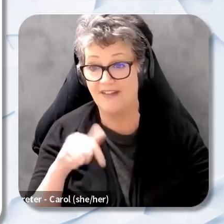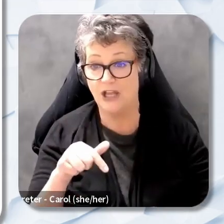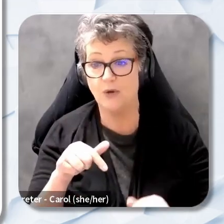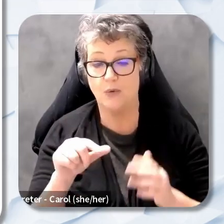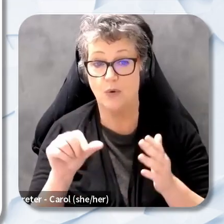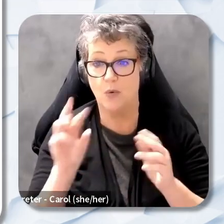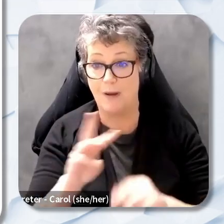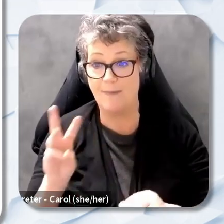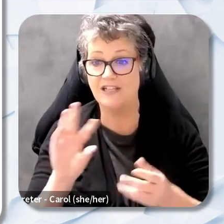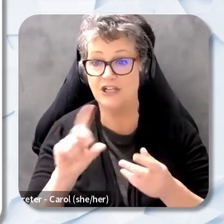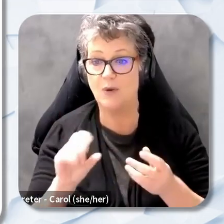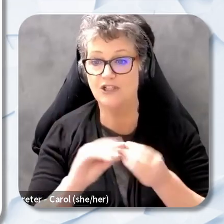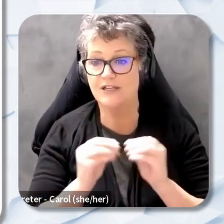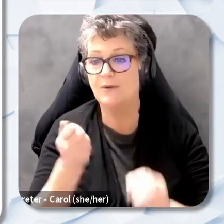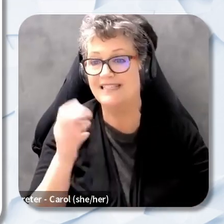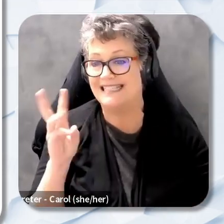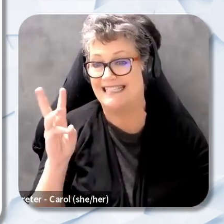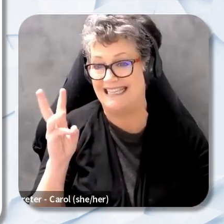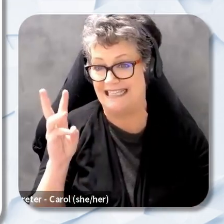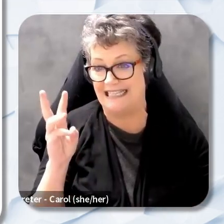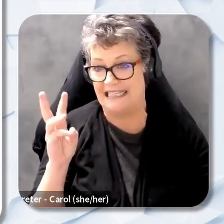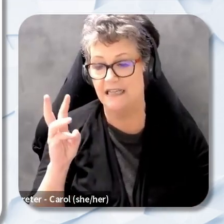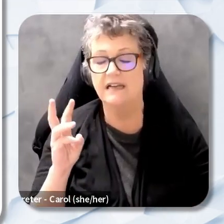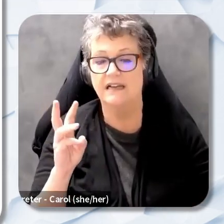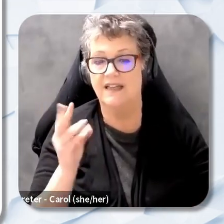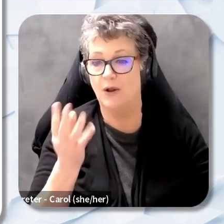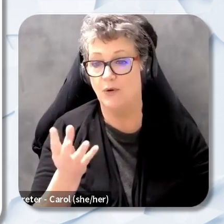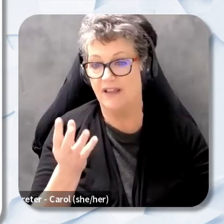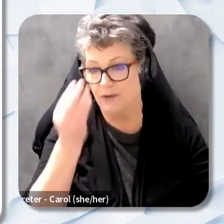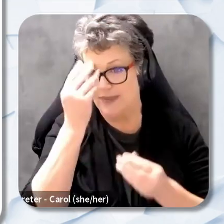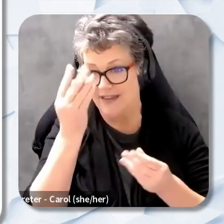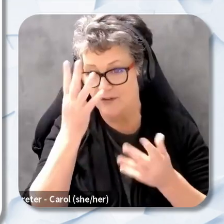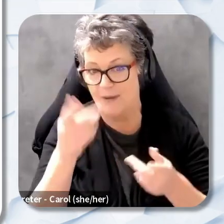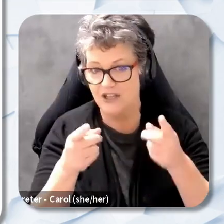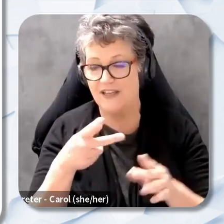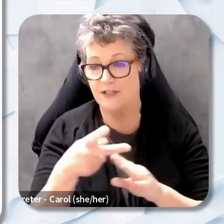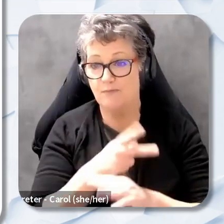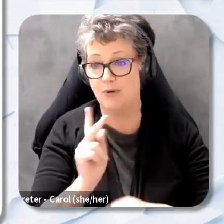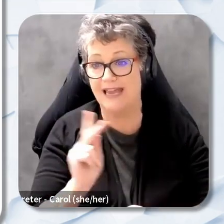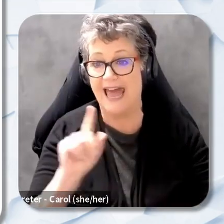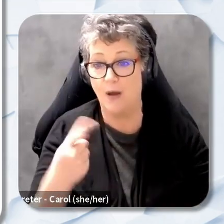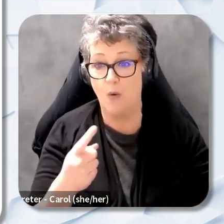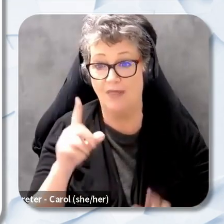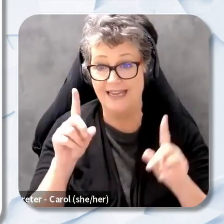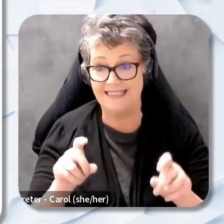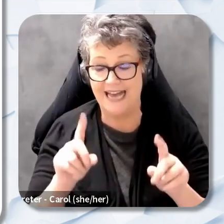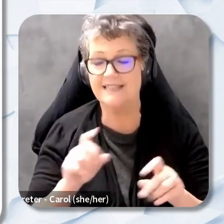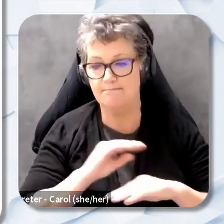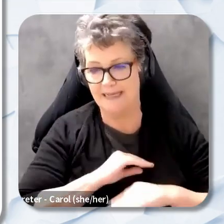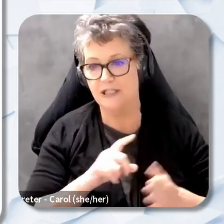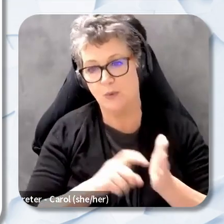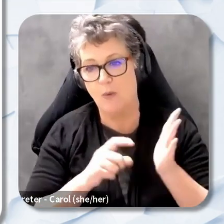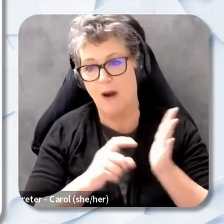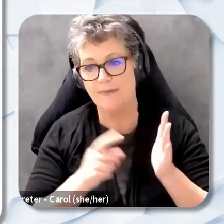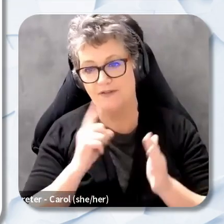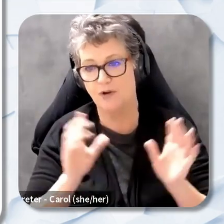it is question number 16 that will give you this information that this the pre-K only test does meet the requirements for